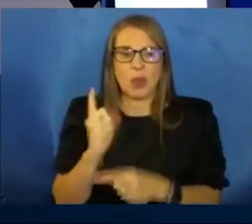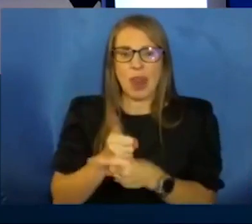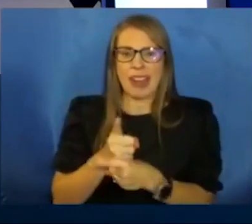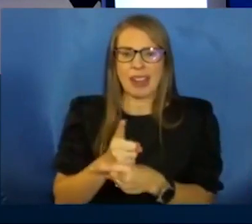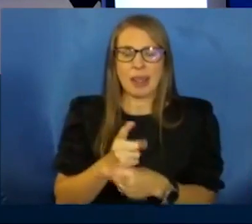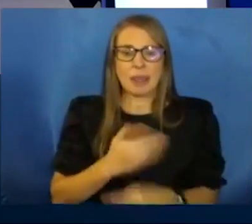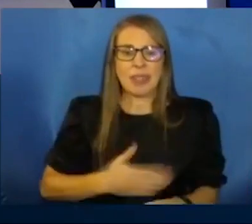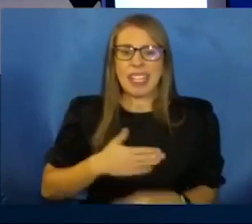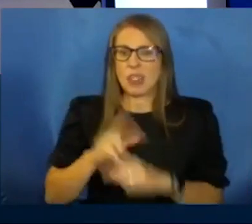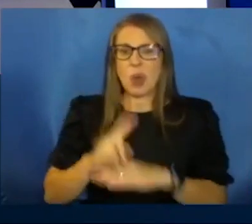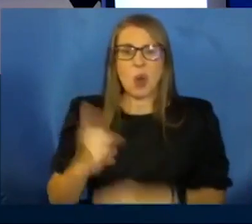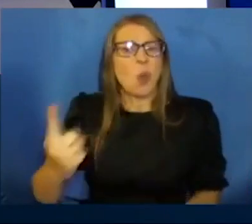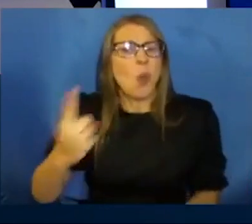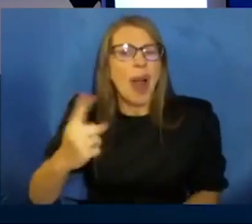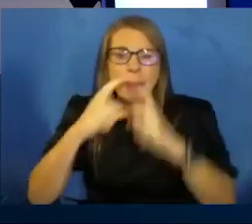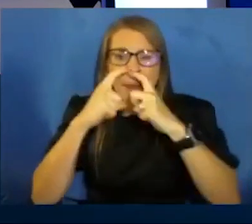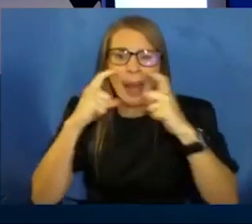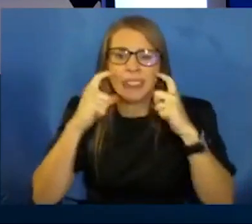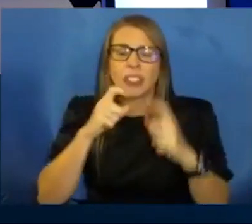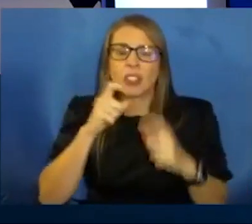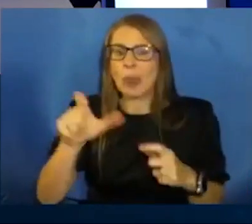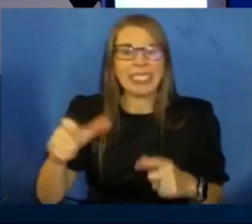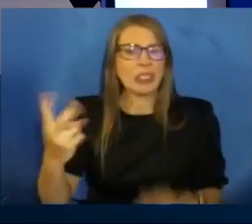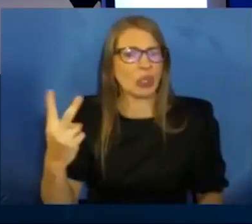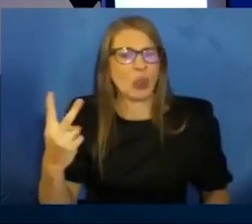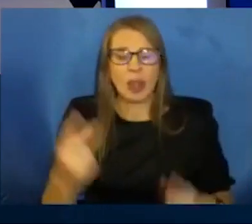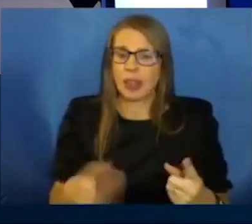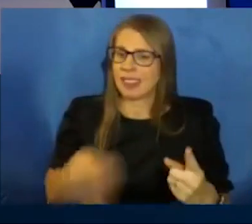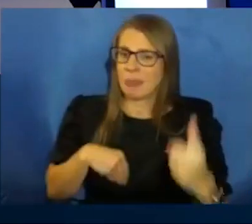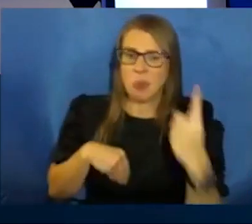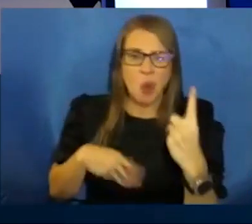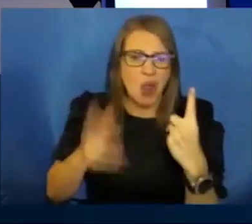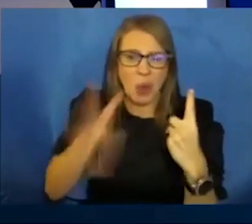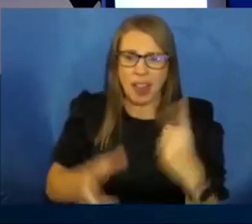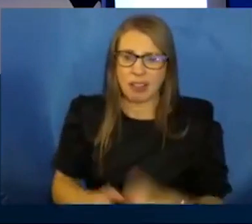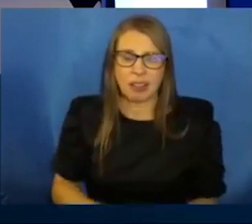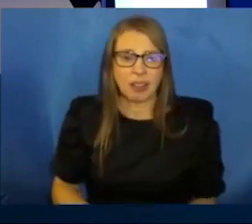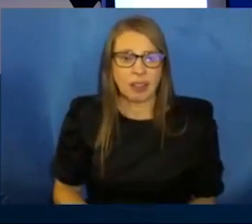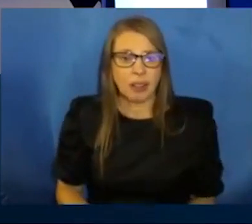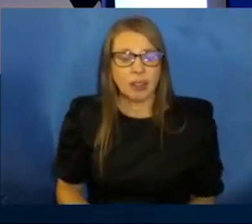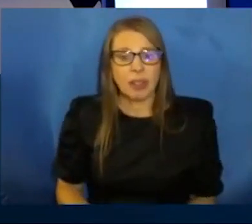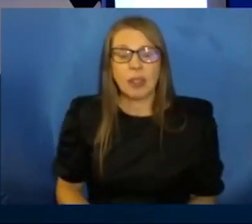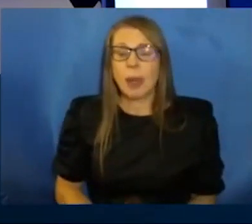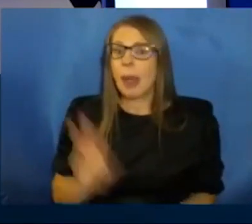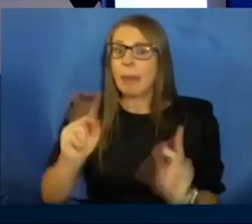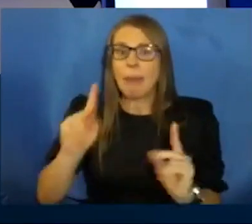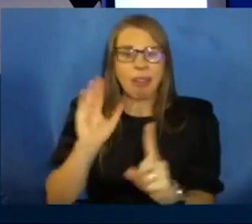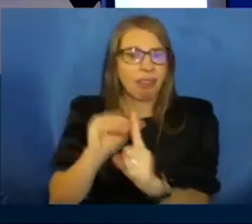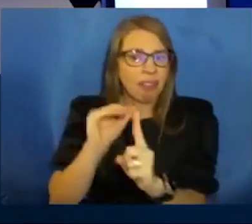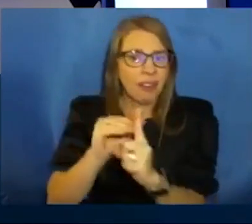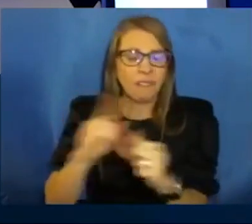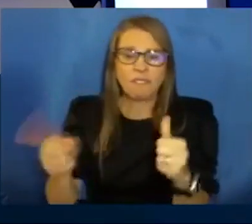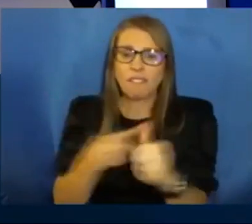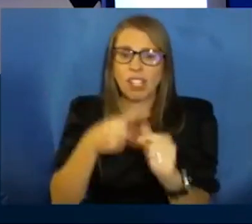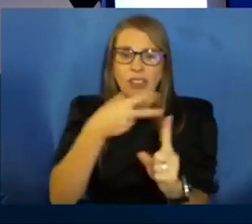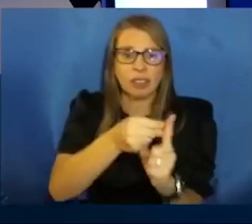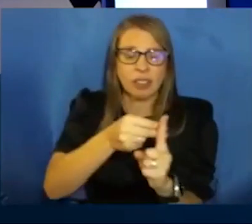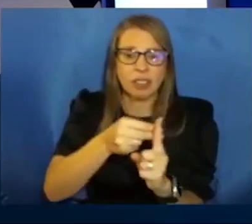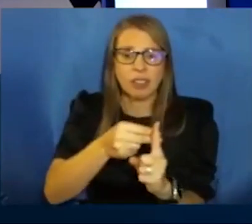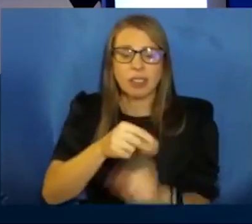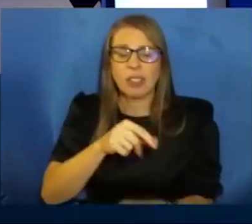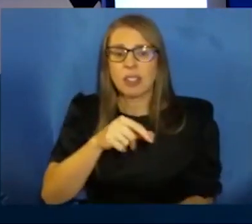chin diapers here. We want the mask over the nose and under the chin. Yeah, so. Yeah, if you're going to have that on, have it on right, if you have to wear it, right? Not, and you've always said, wear it